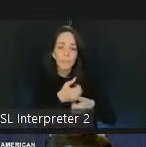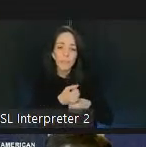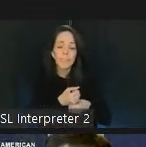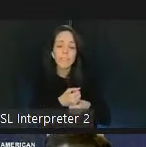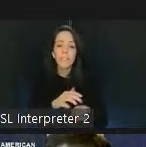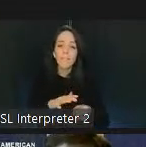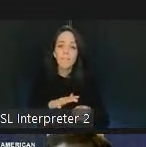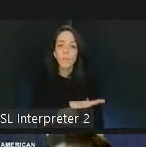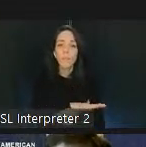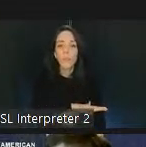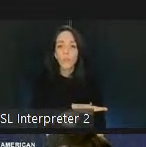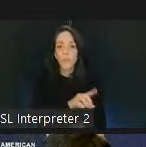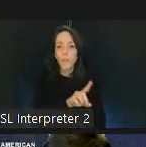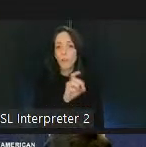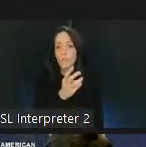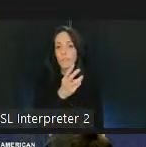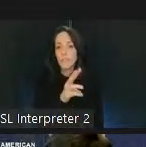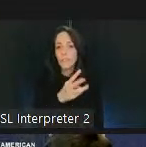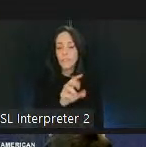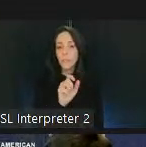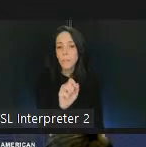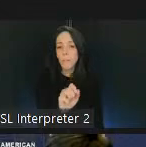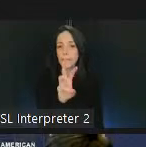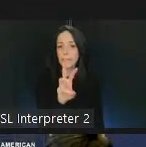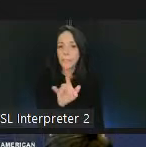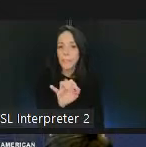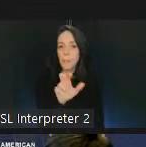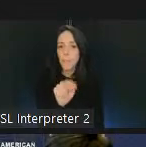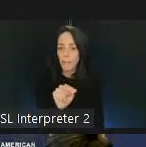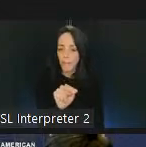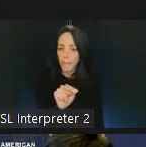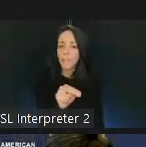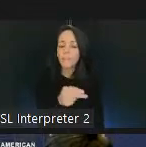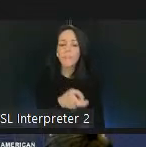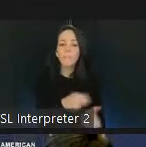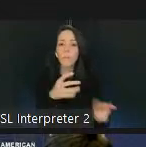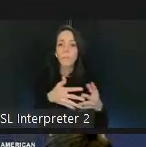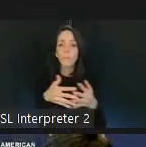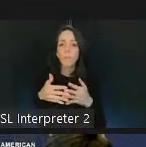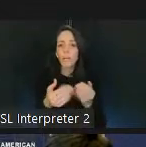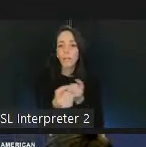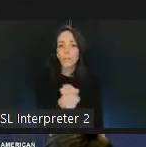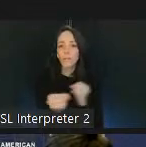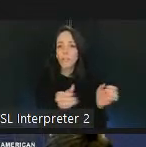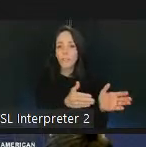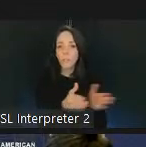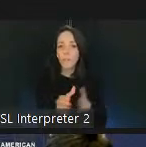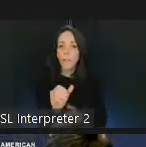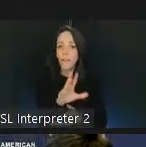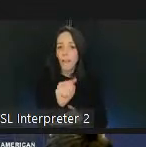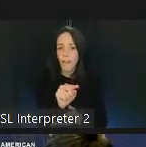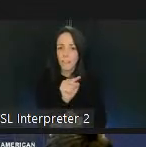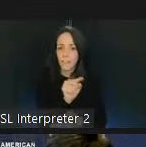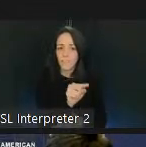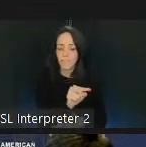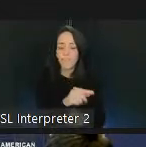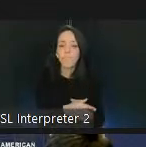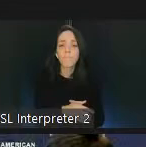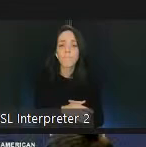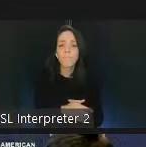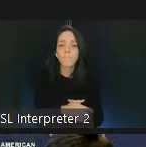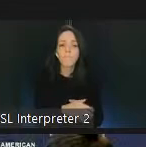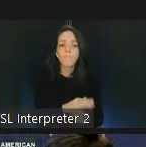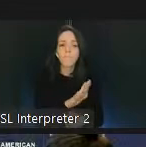full $116.6 million from the American Rescue Plan Act. These